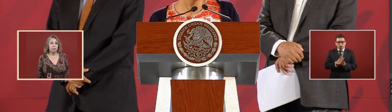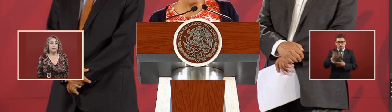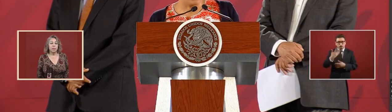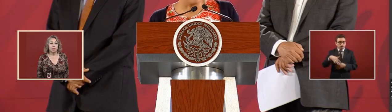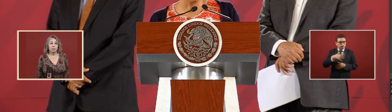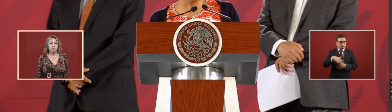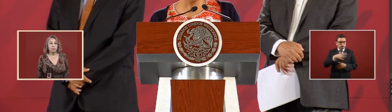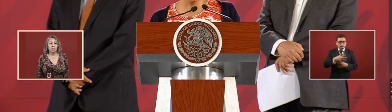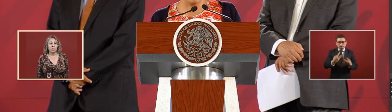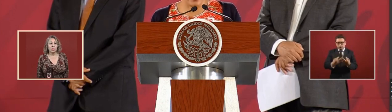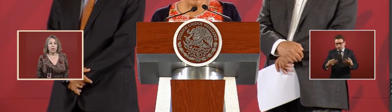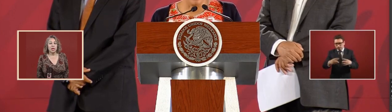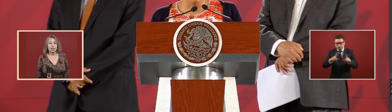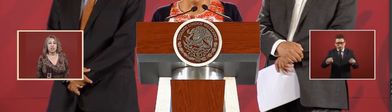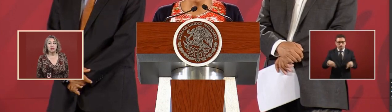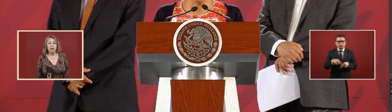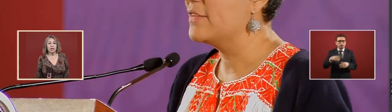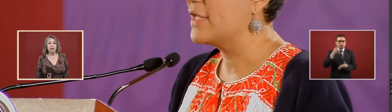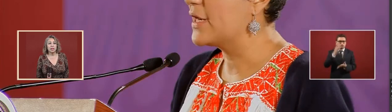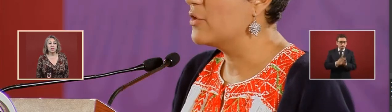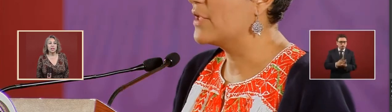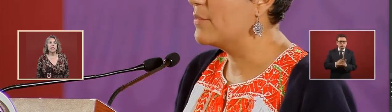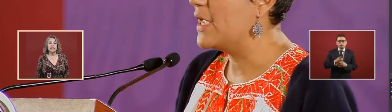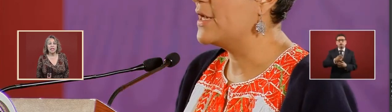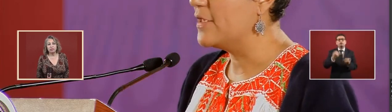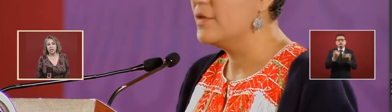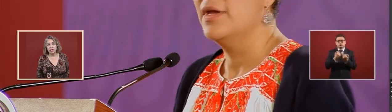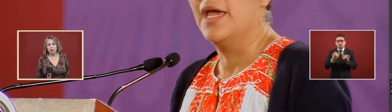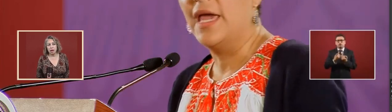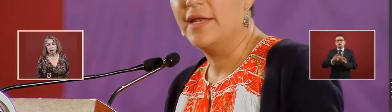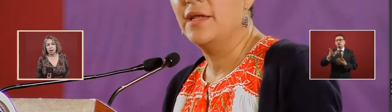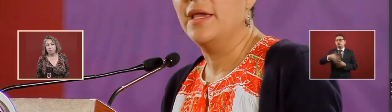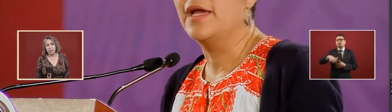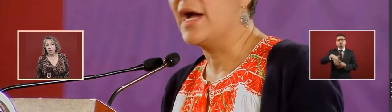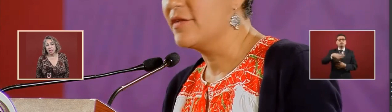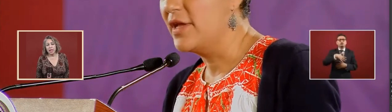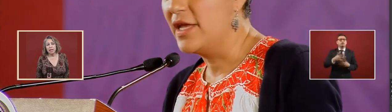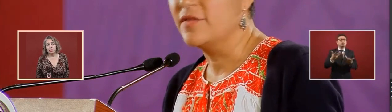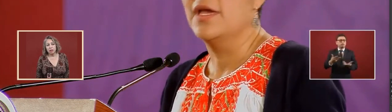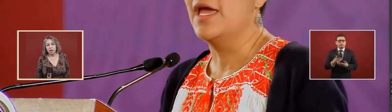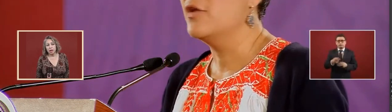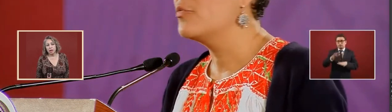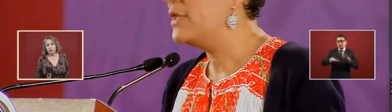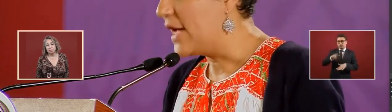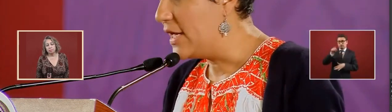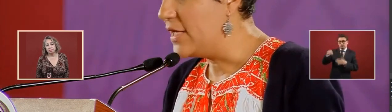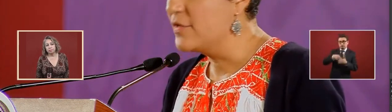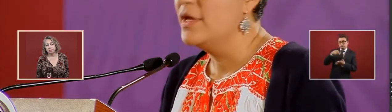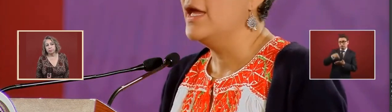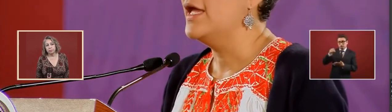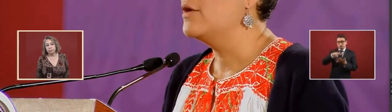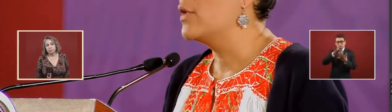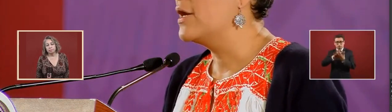buscando fosas clandestinas. So they, because the thing is they have to get legal